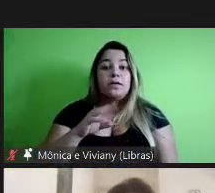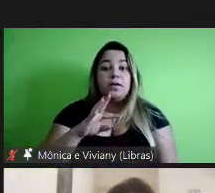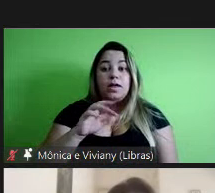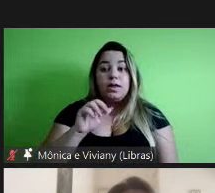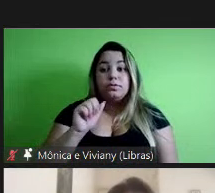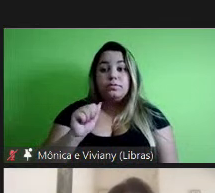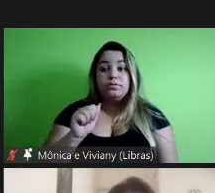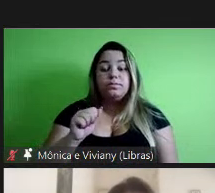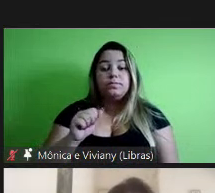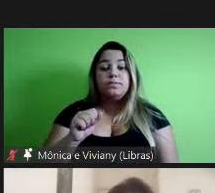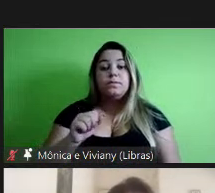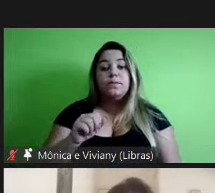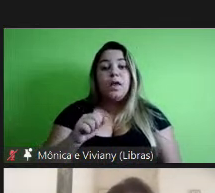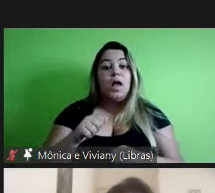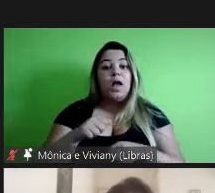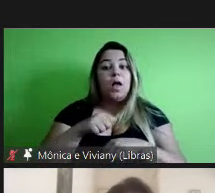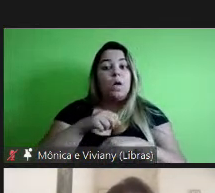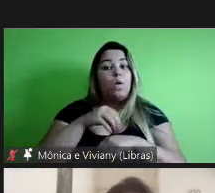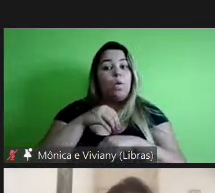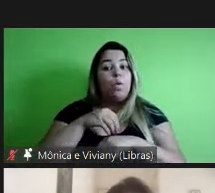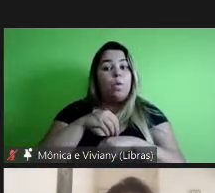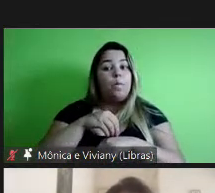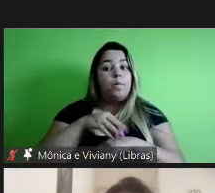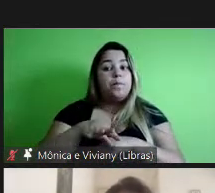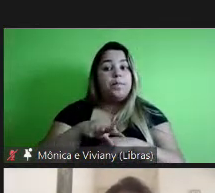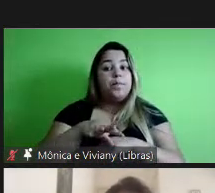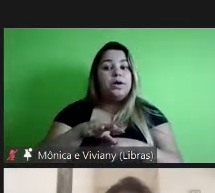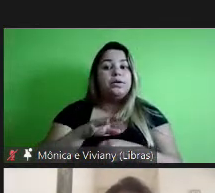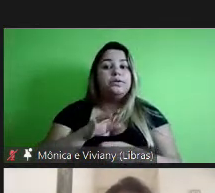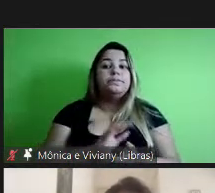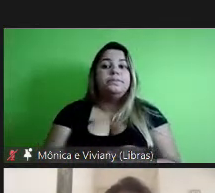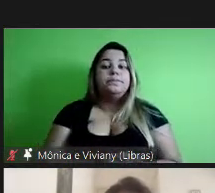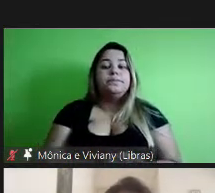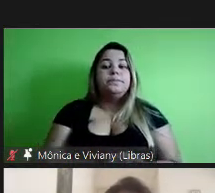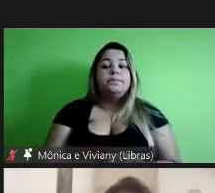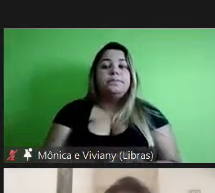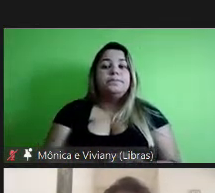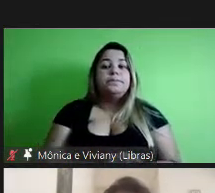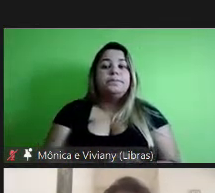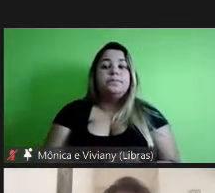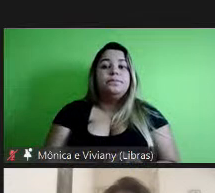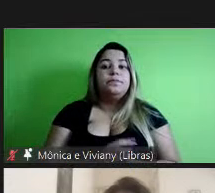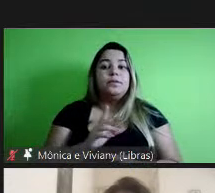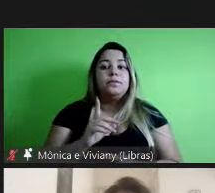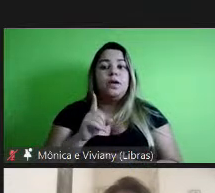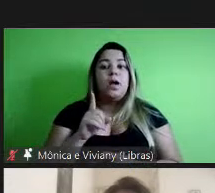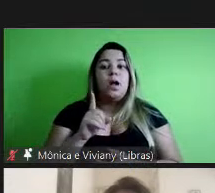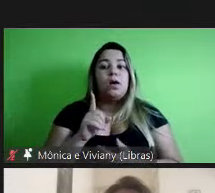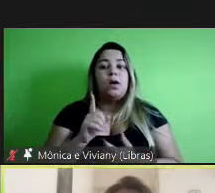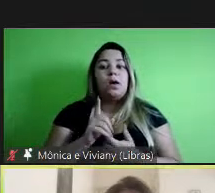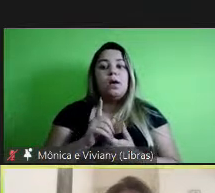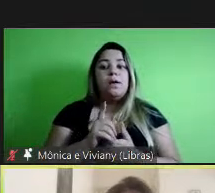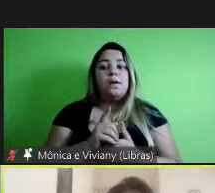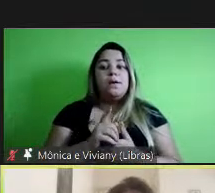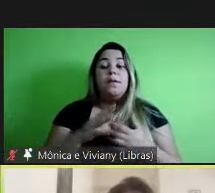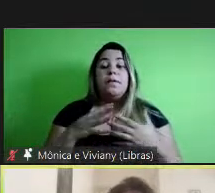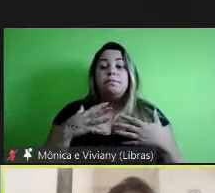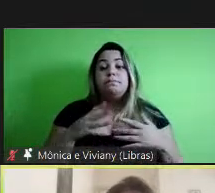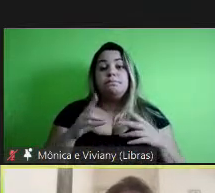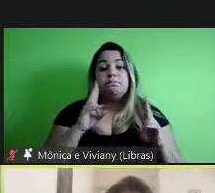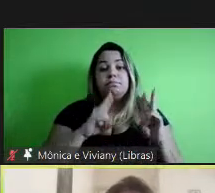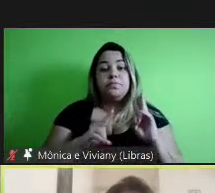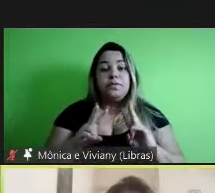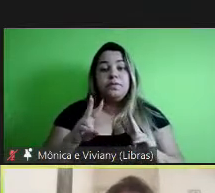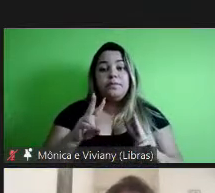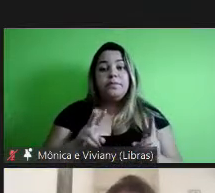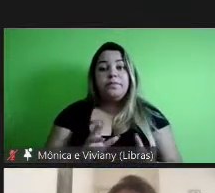Now they're saying for Miss Mayara to how she can share, and they're trying to fix the video and try